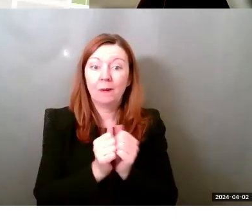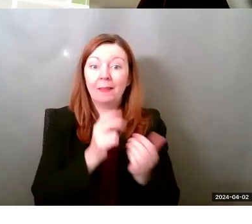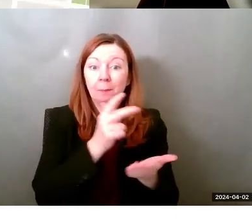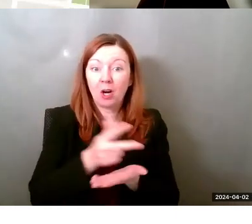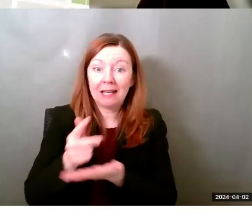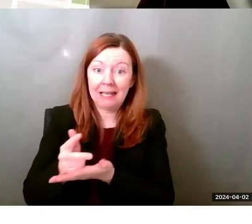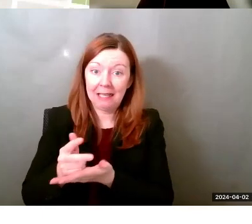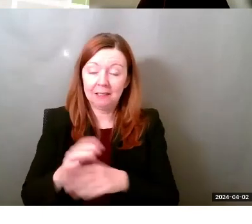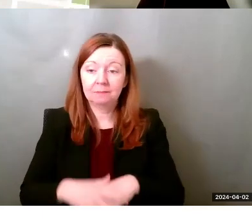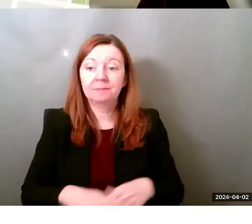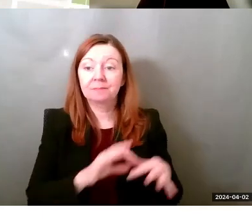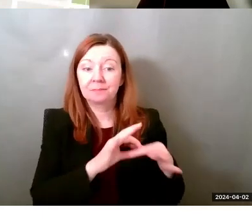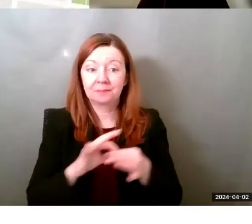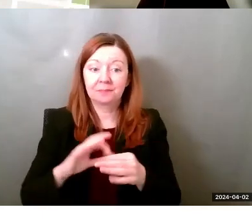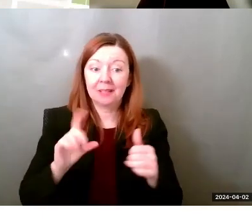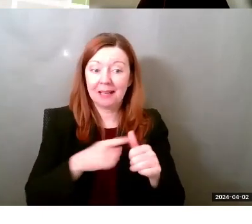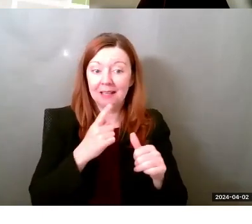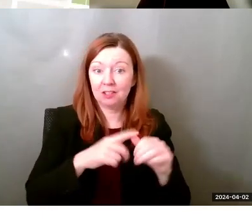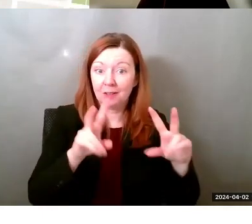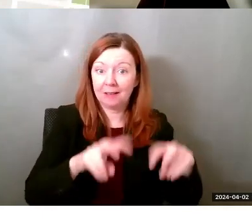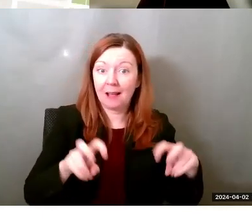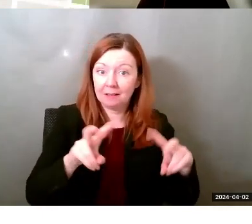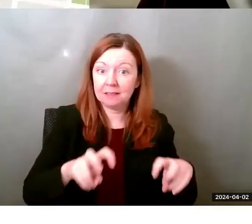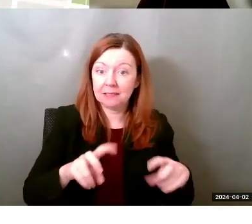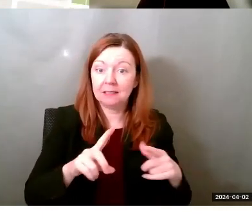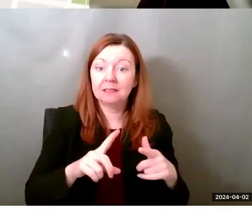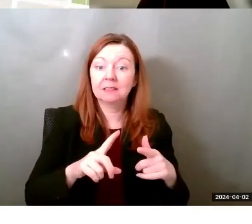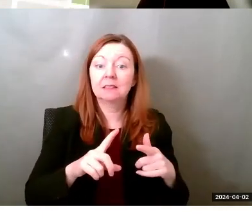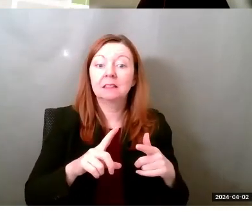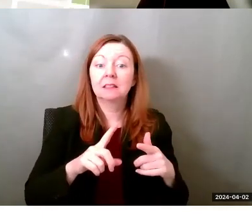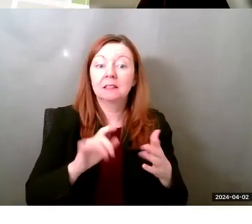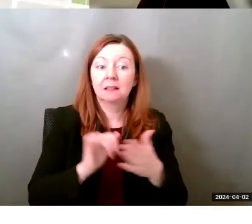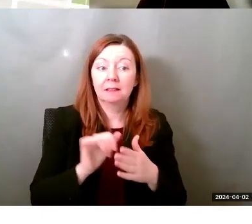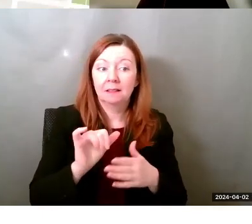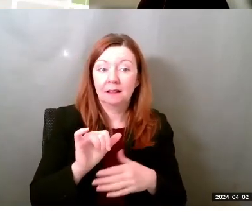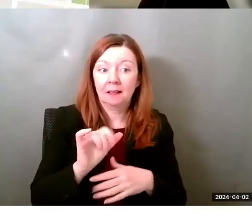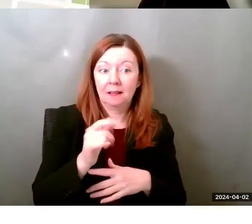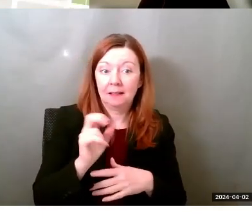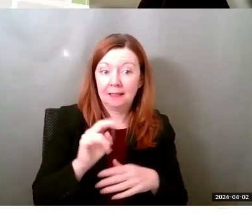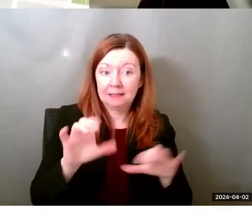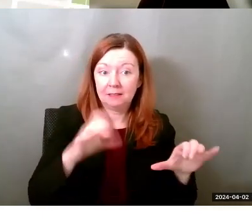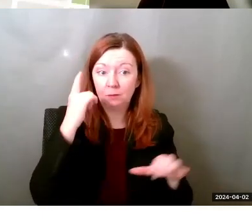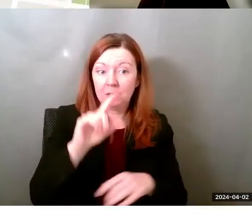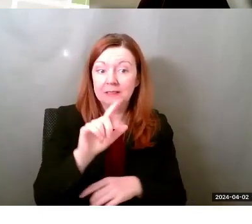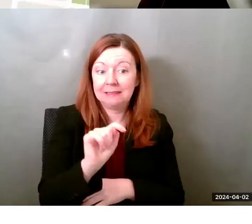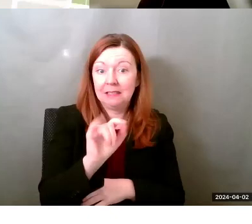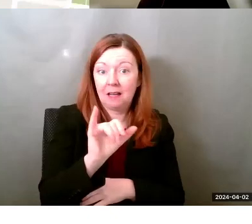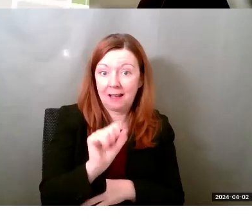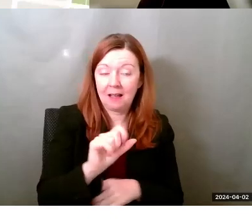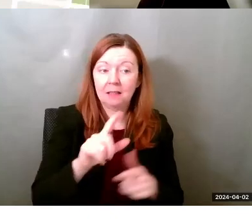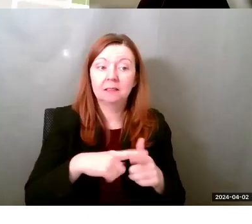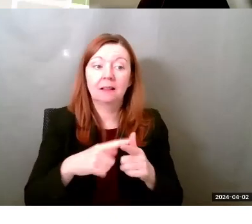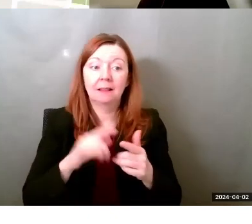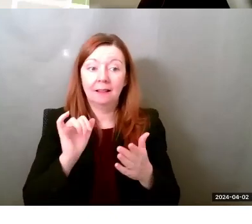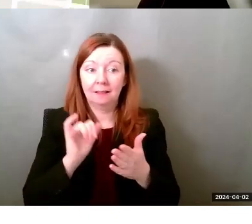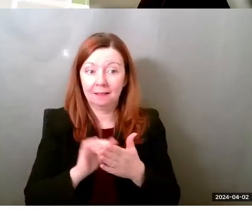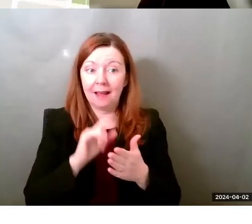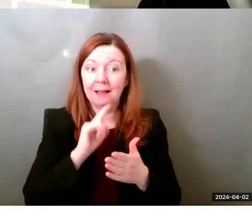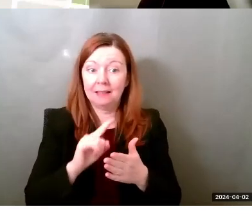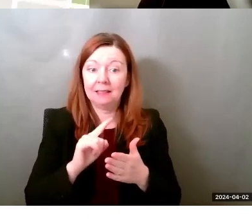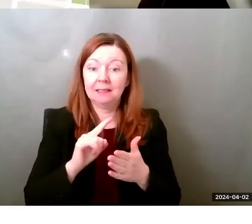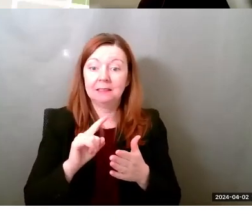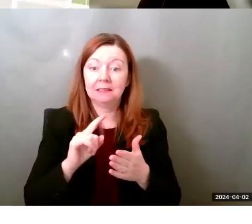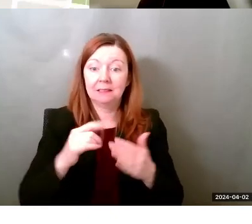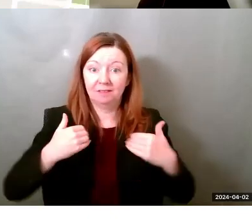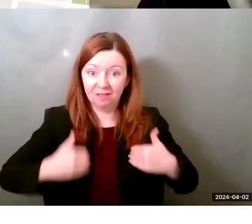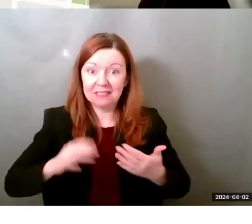One is in relation to the initial analysis that Langen did for the TIS. And that went and they physically